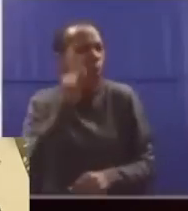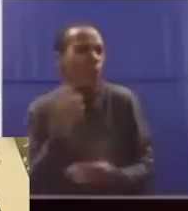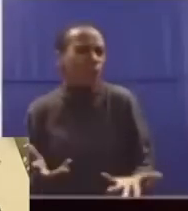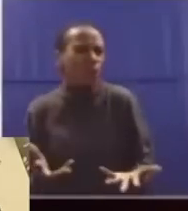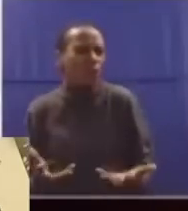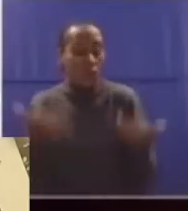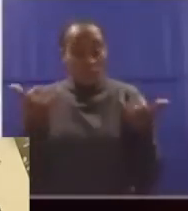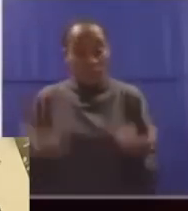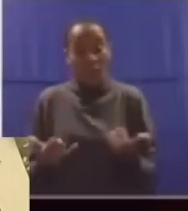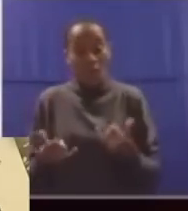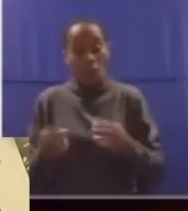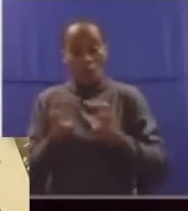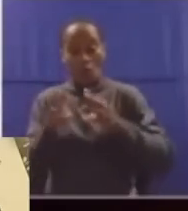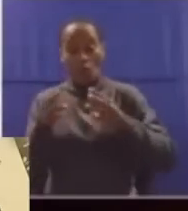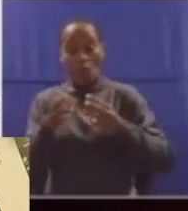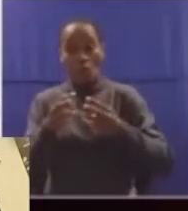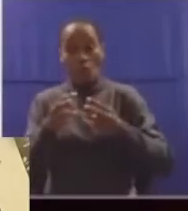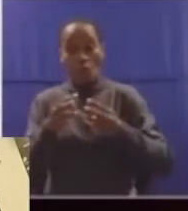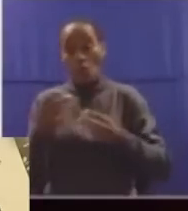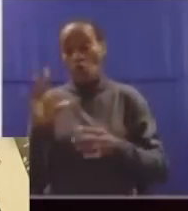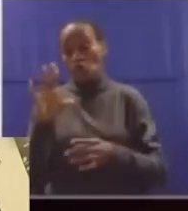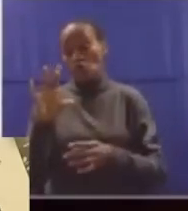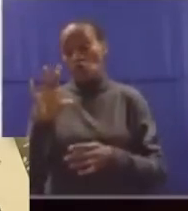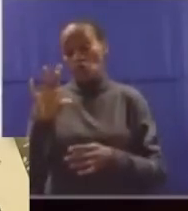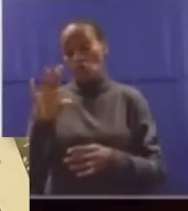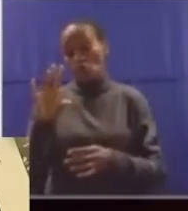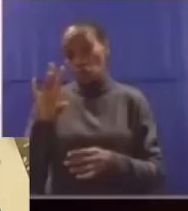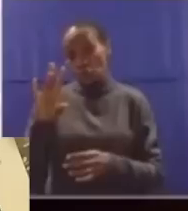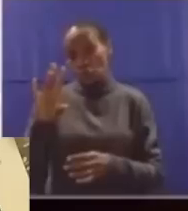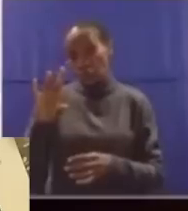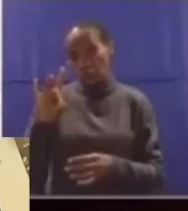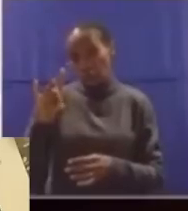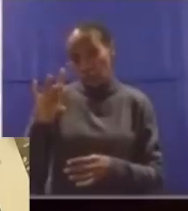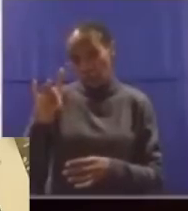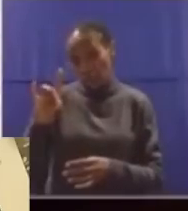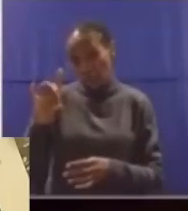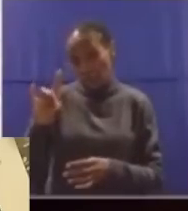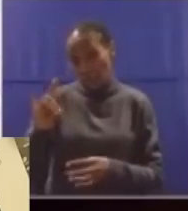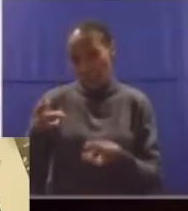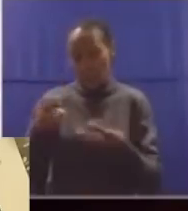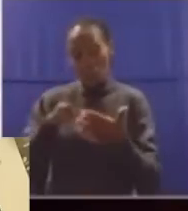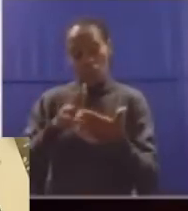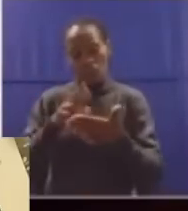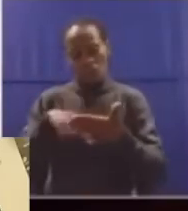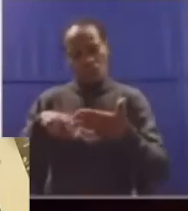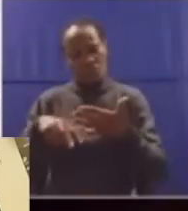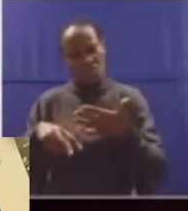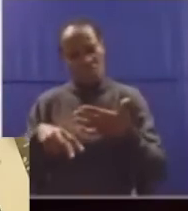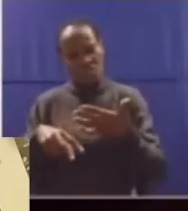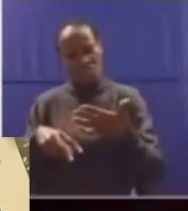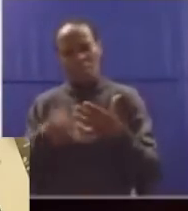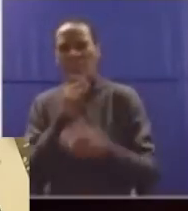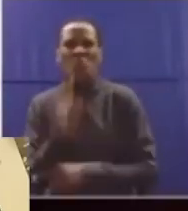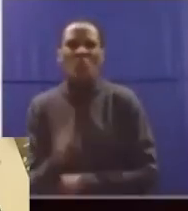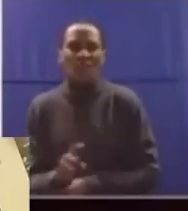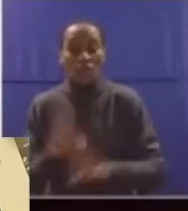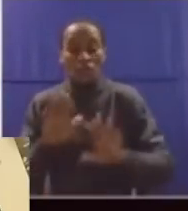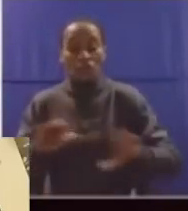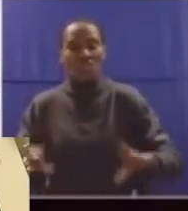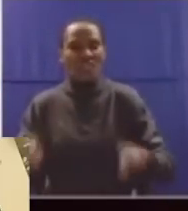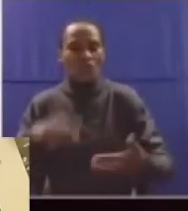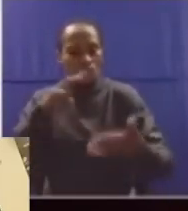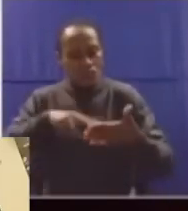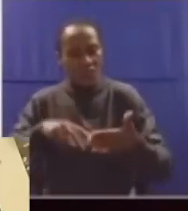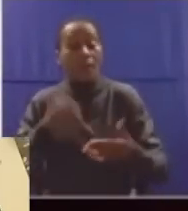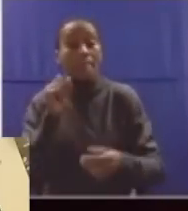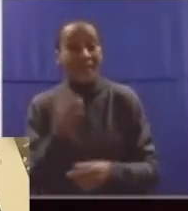results released on Tuesday are just but an example. 1 in 5 grade 4 children cannot read for meaning in any language. More